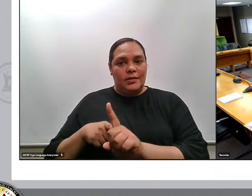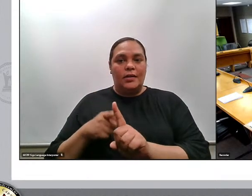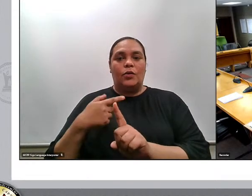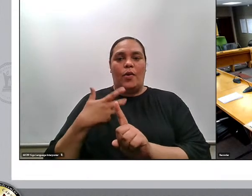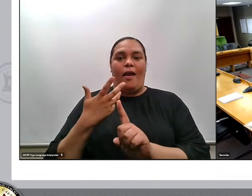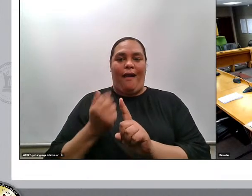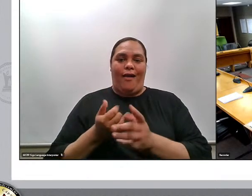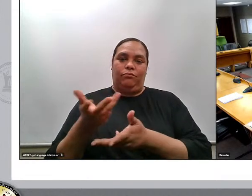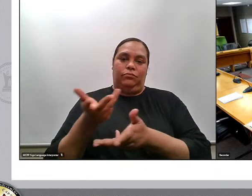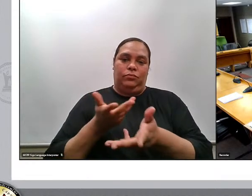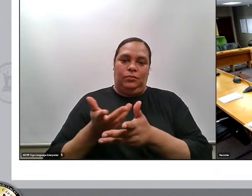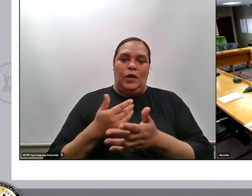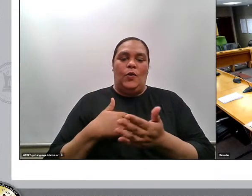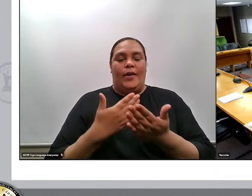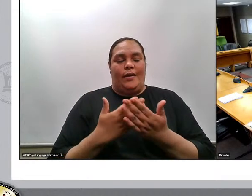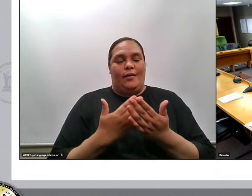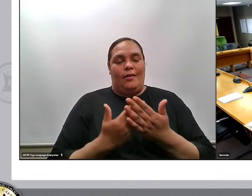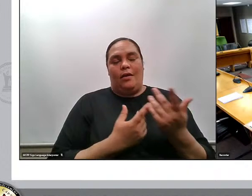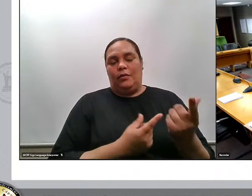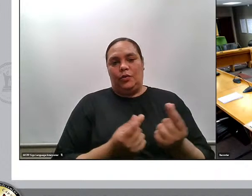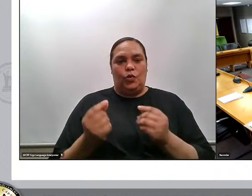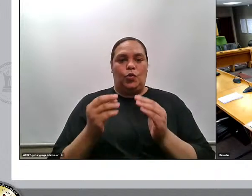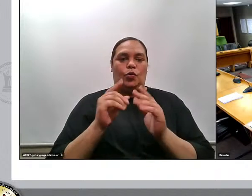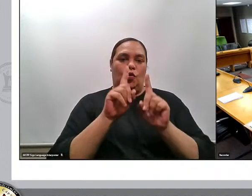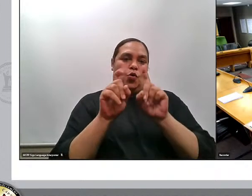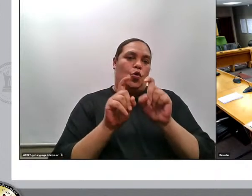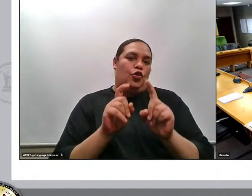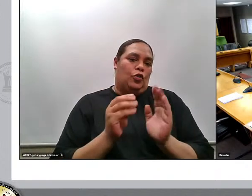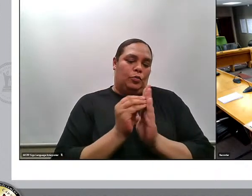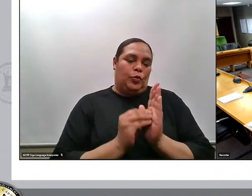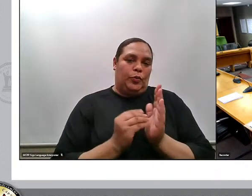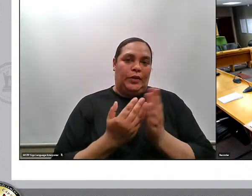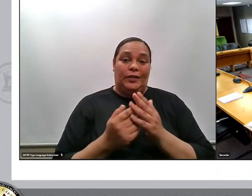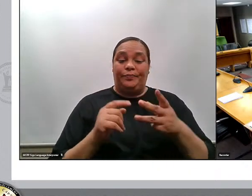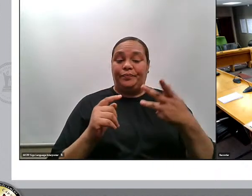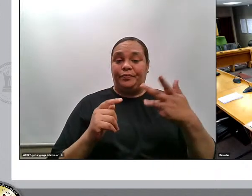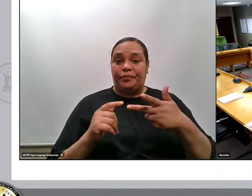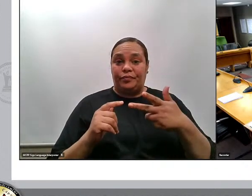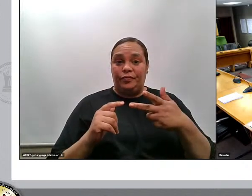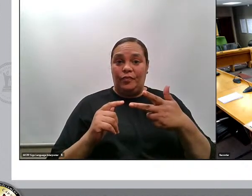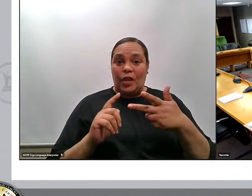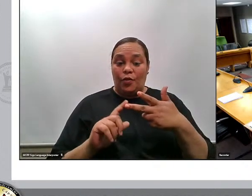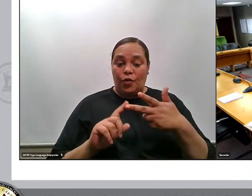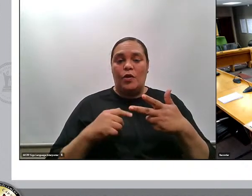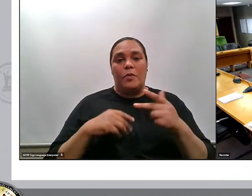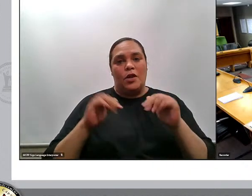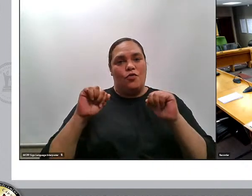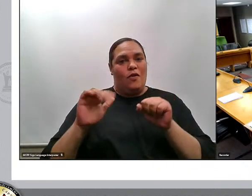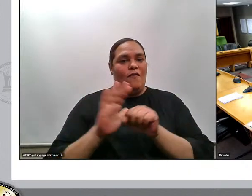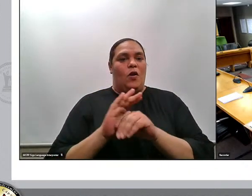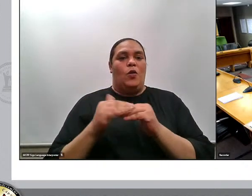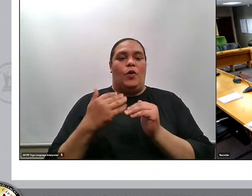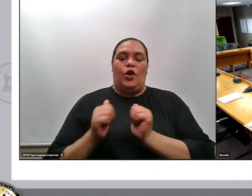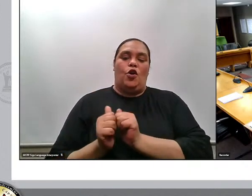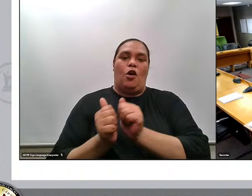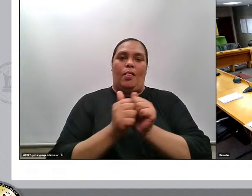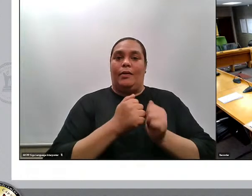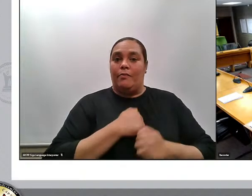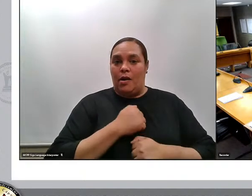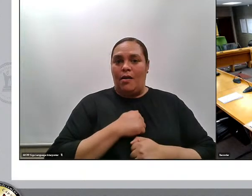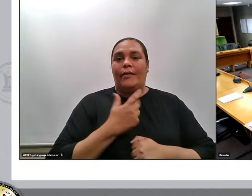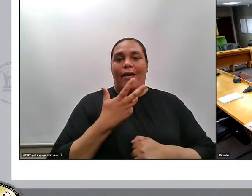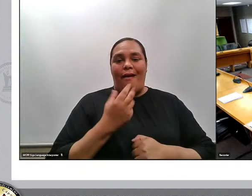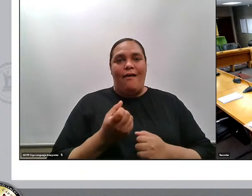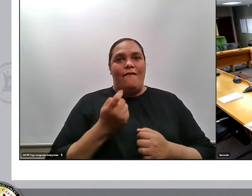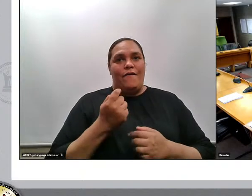an engagement so that we are able to put some questions. And thirdly, I agree completely with my colleagues that there are a